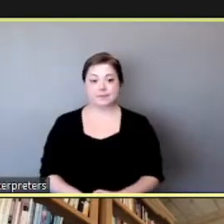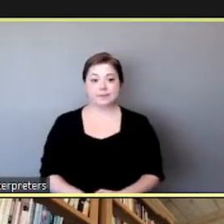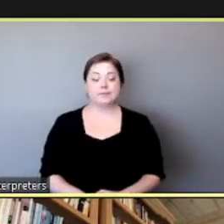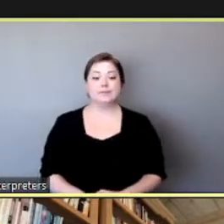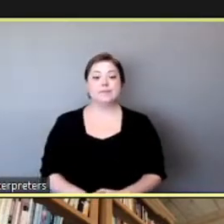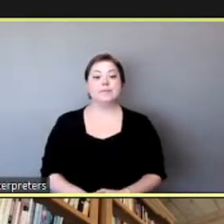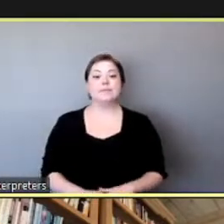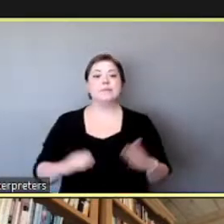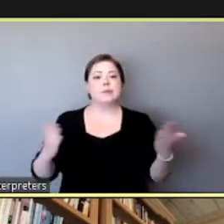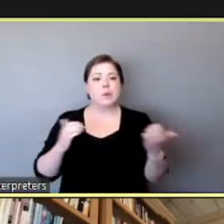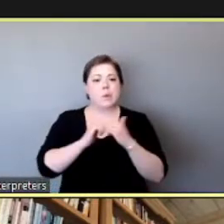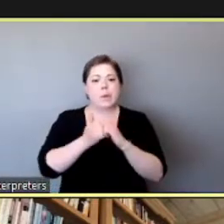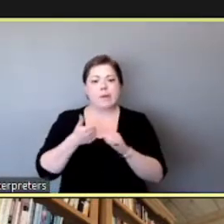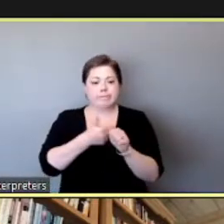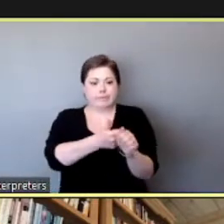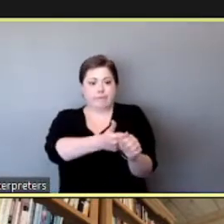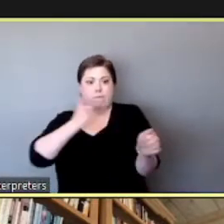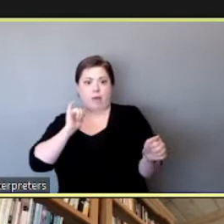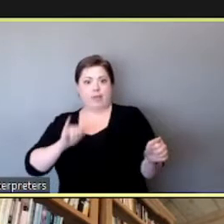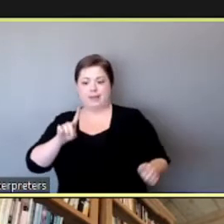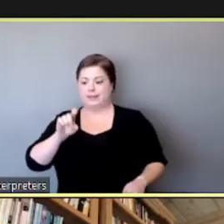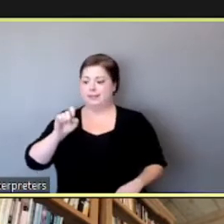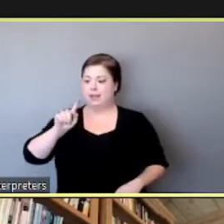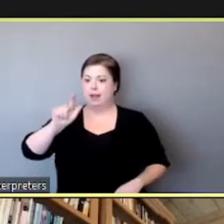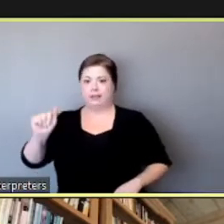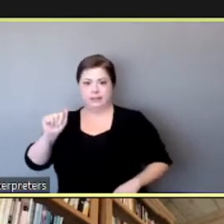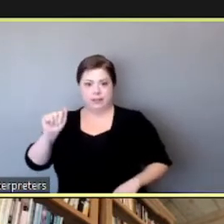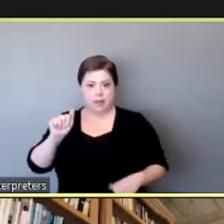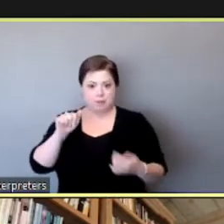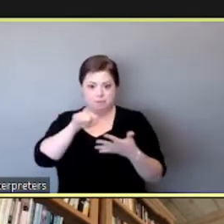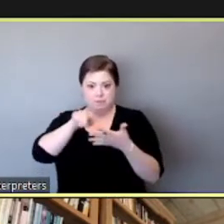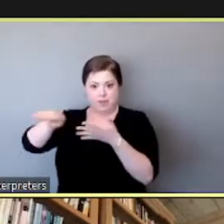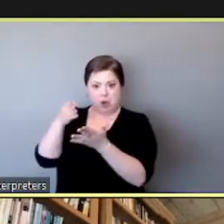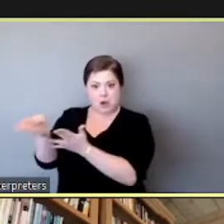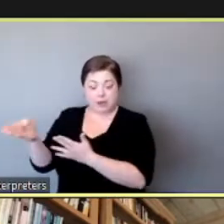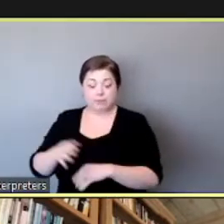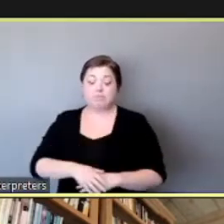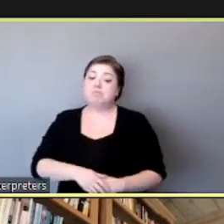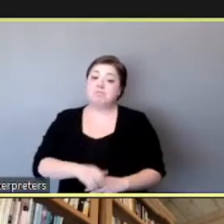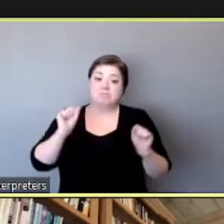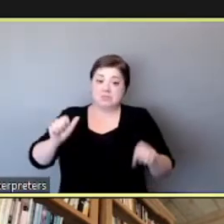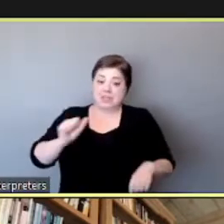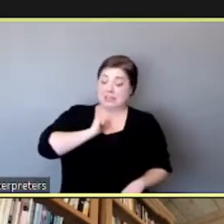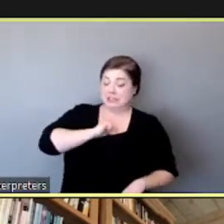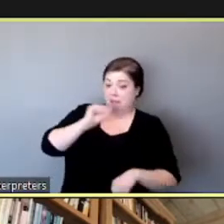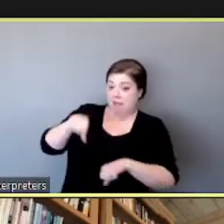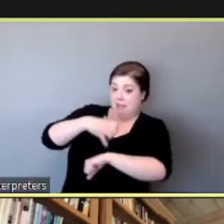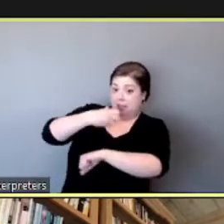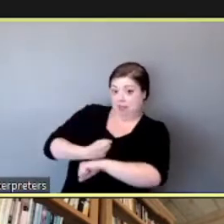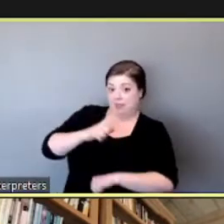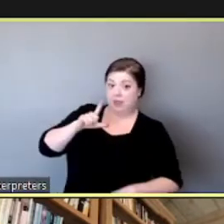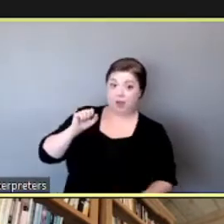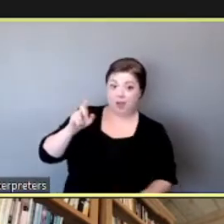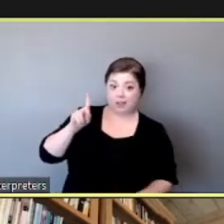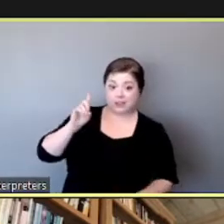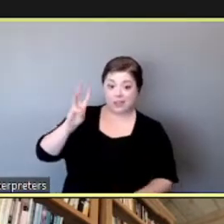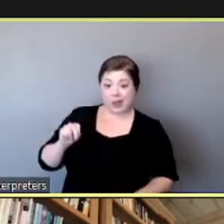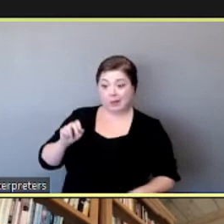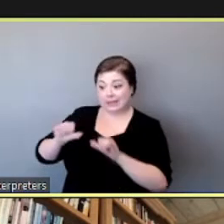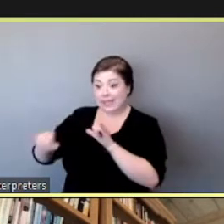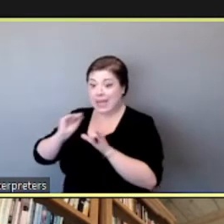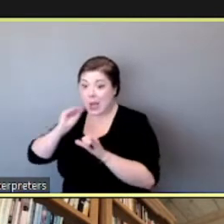So how do you avoid the Delta variant? You can put yourself in lockdown, I suppose, and stay at home, not see